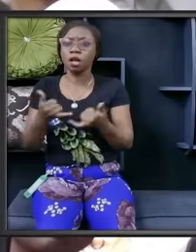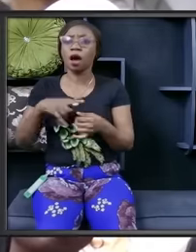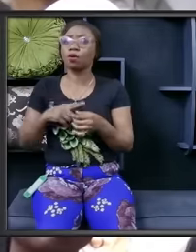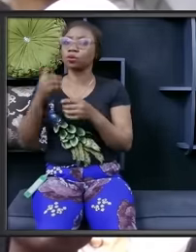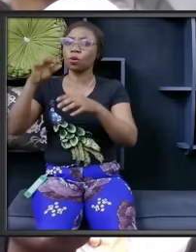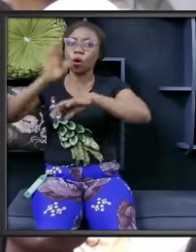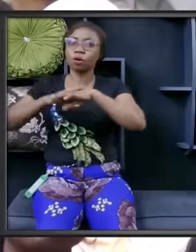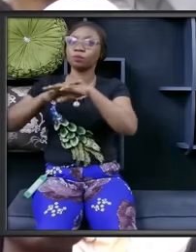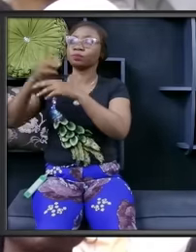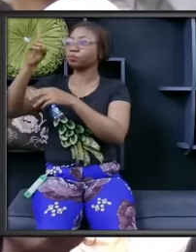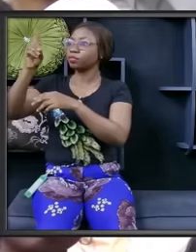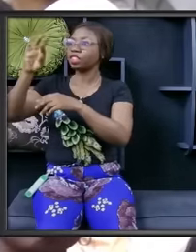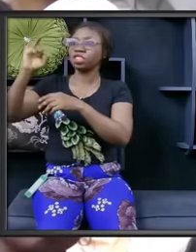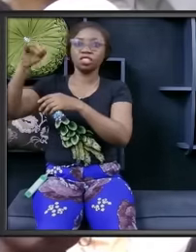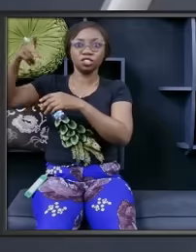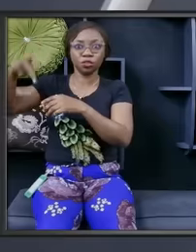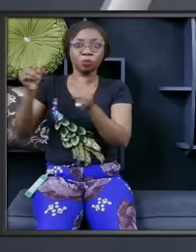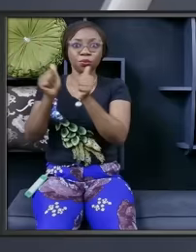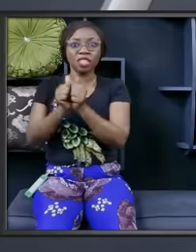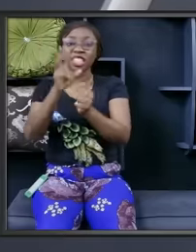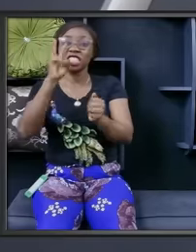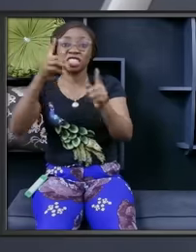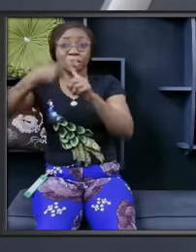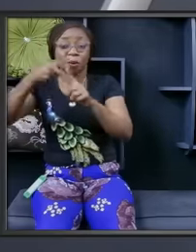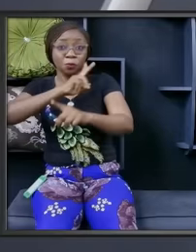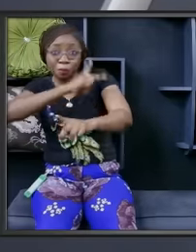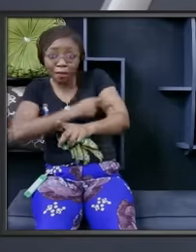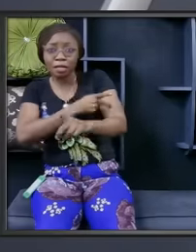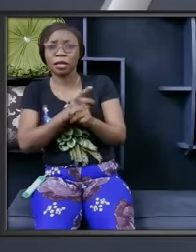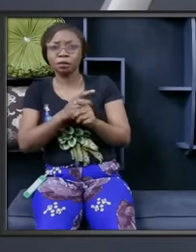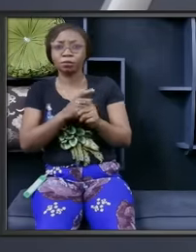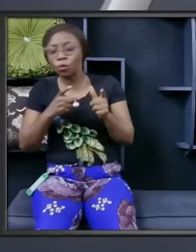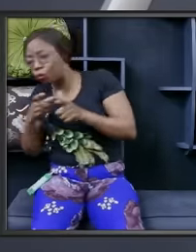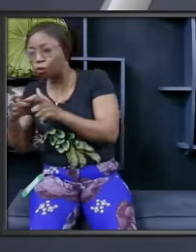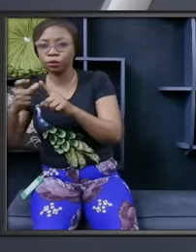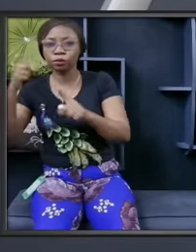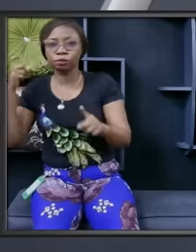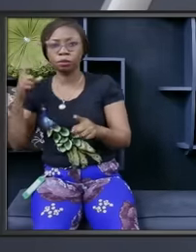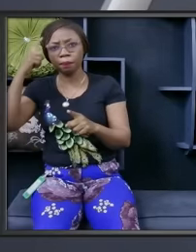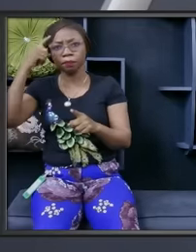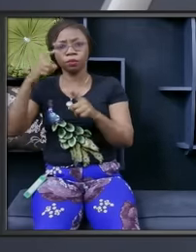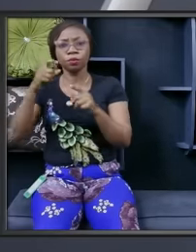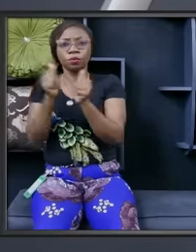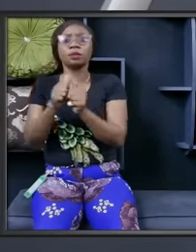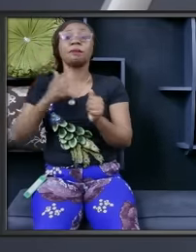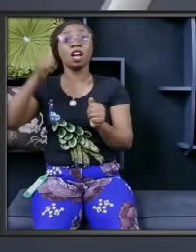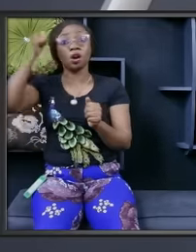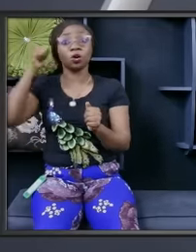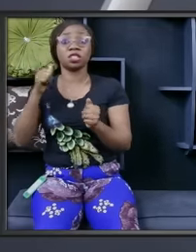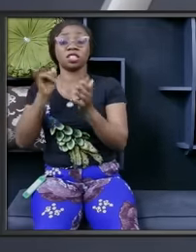drip with 6 months pregnancy. Mm. A rush from this thing because my aunt, will be